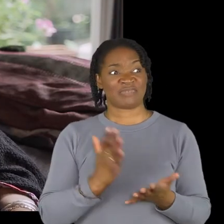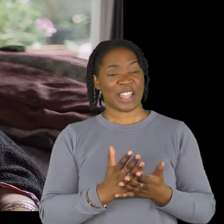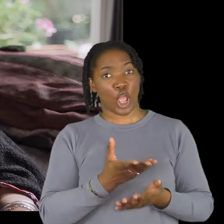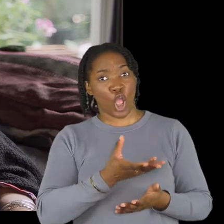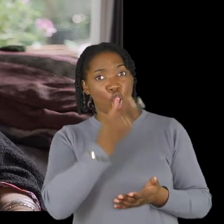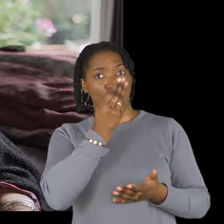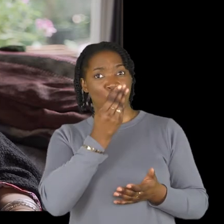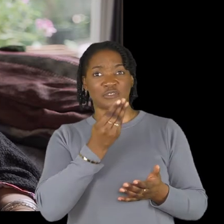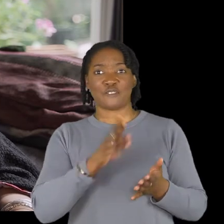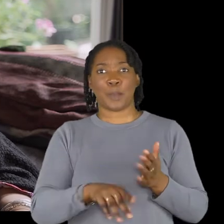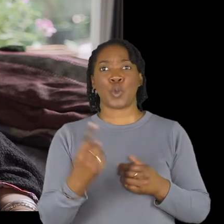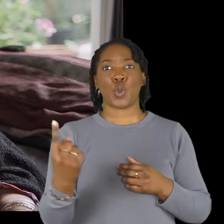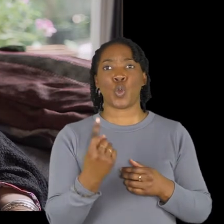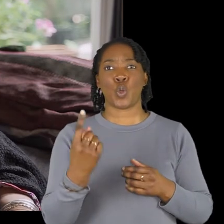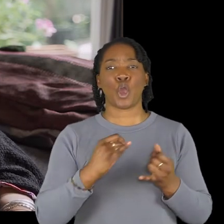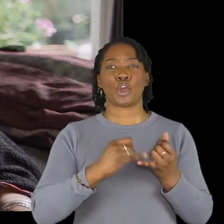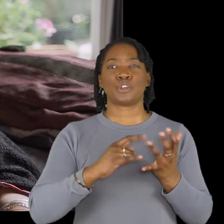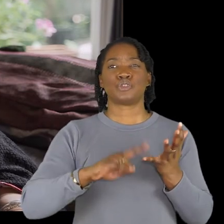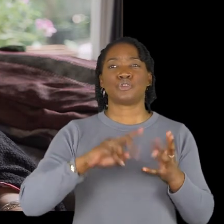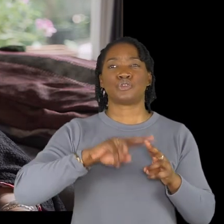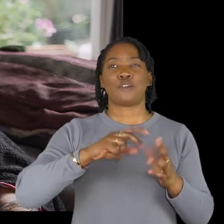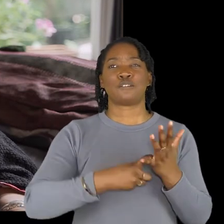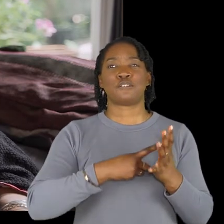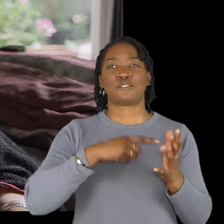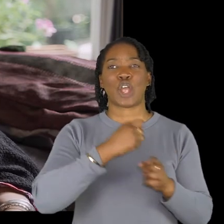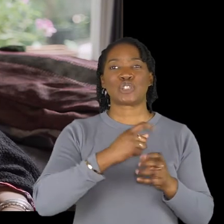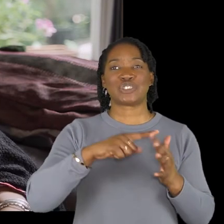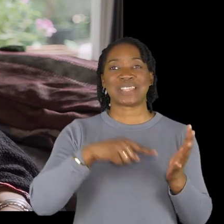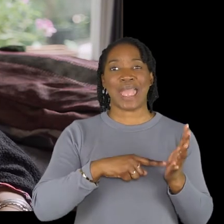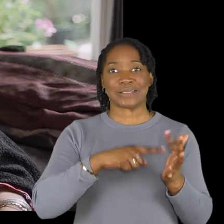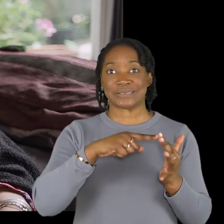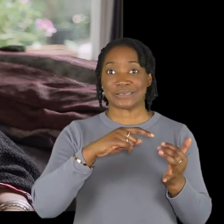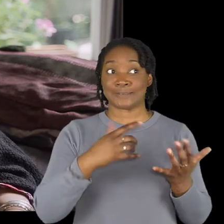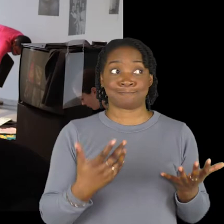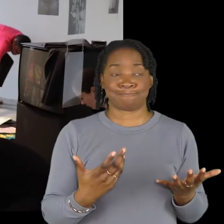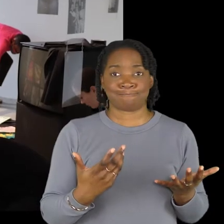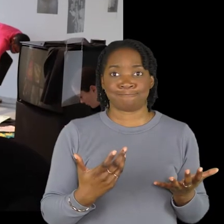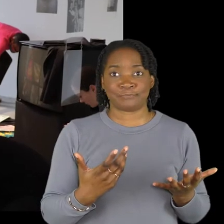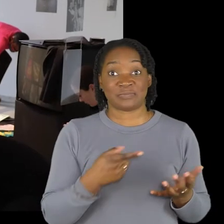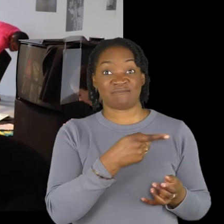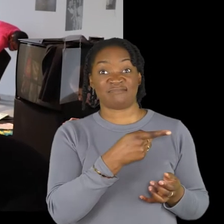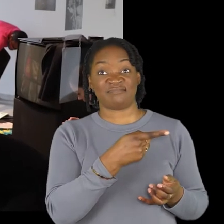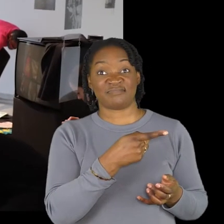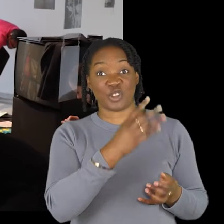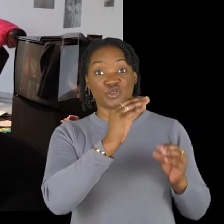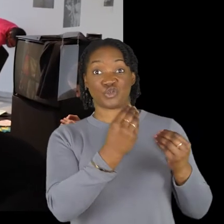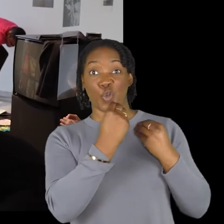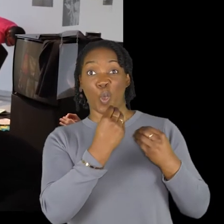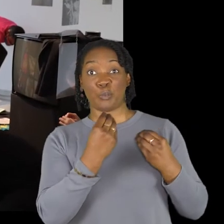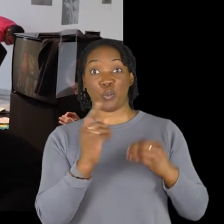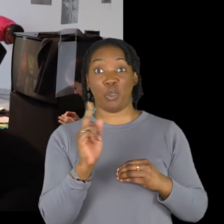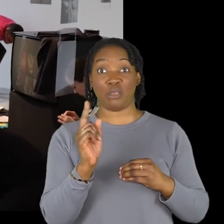one learned from the suffragettes, that if you didn't document yourself, you weren't going to get documented. And I